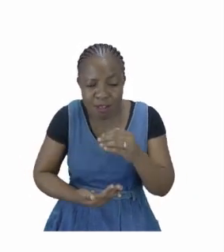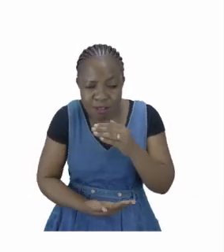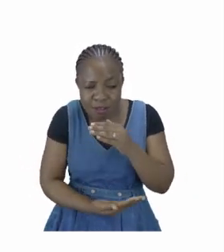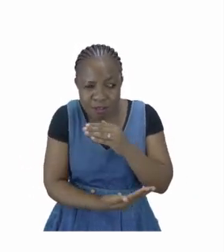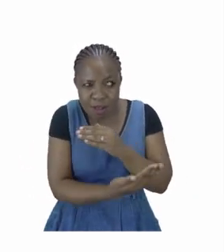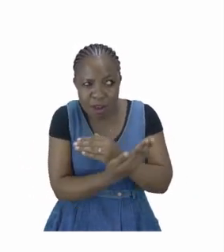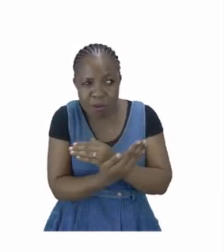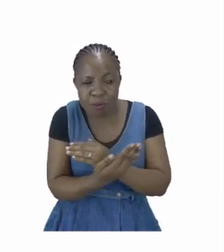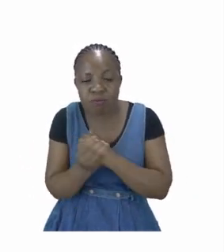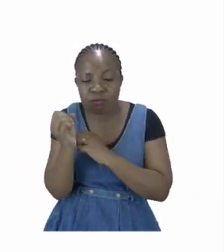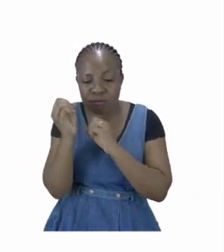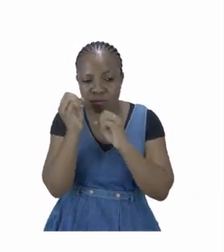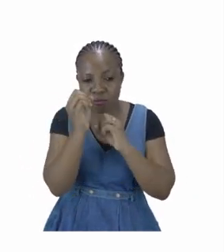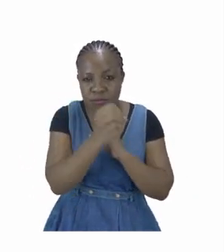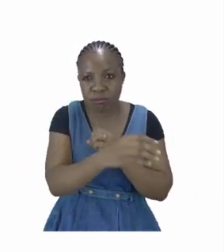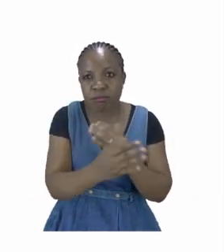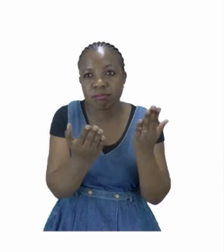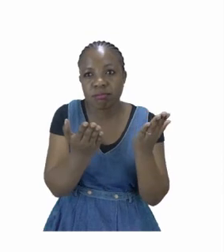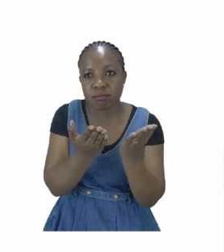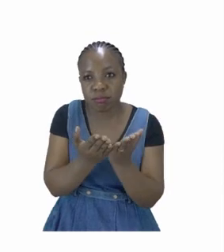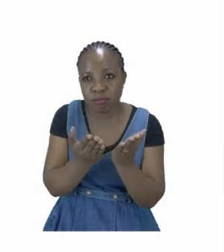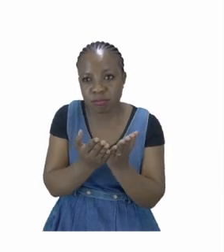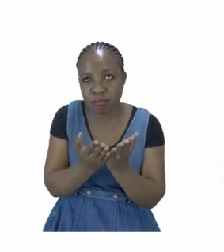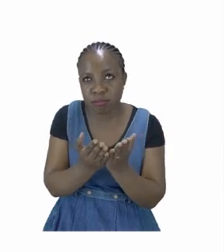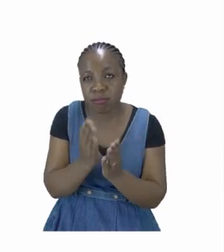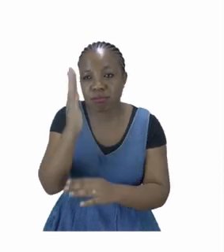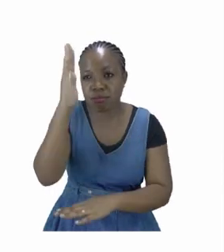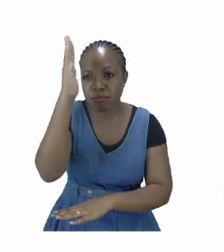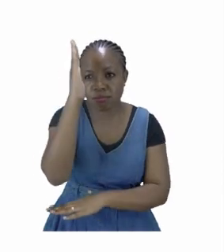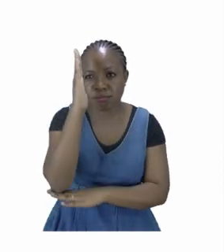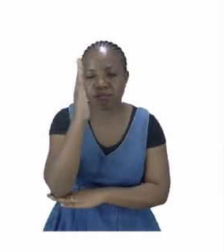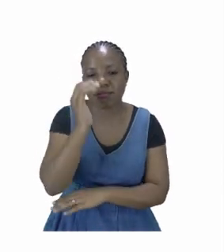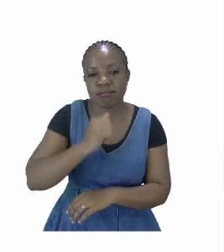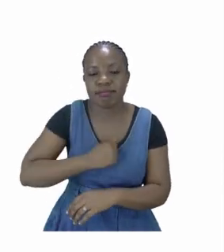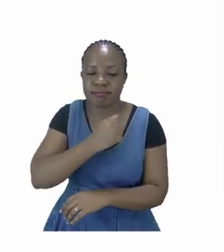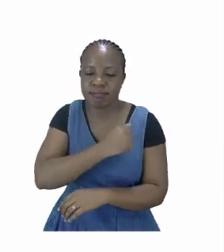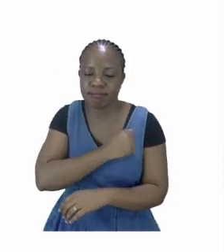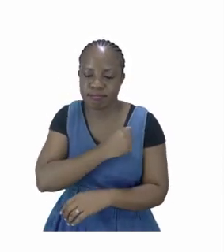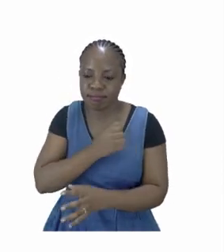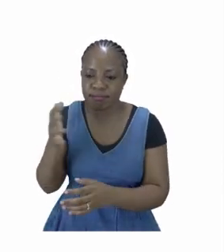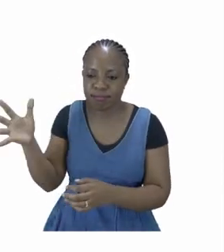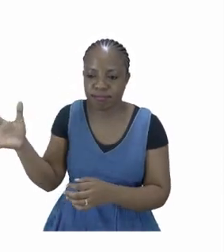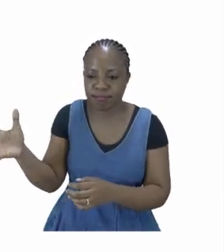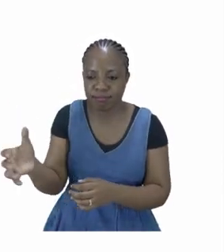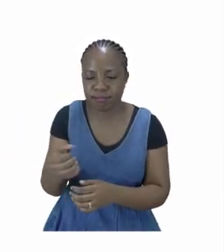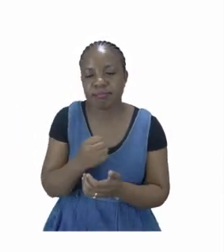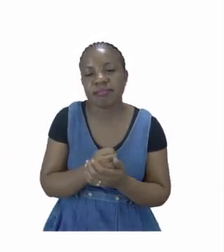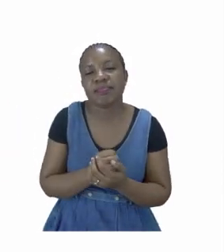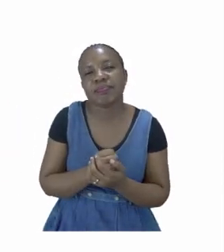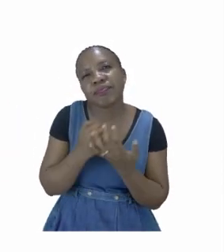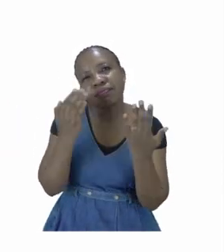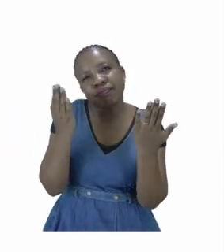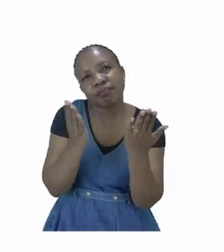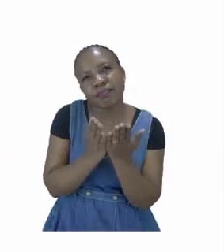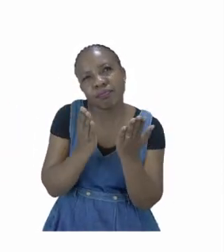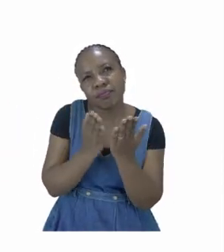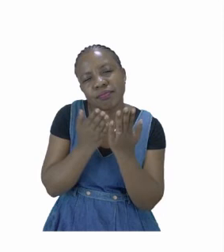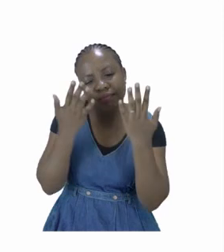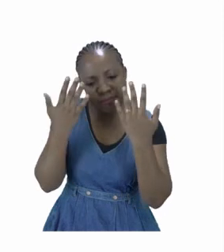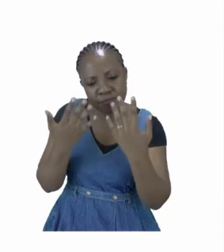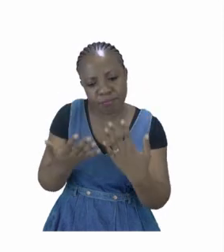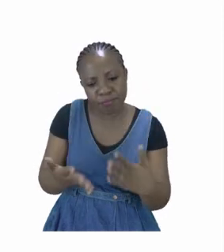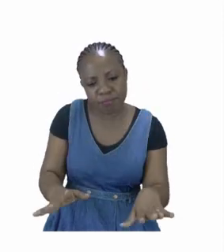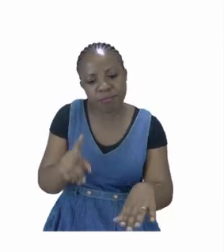mother picks me up in the afternoon. School finishes at